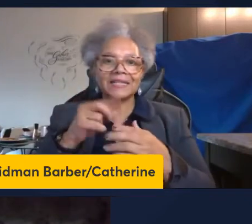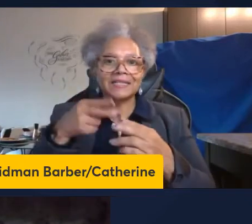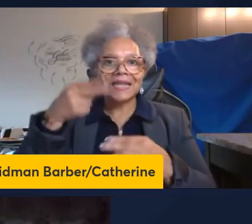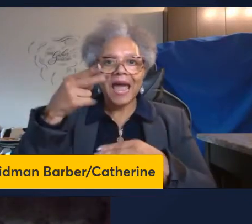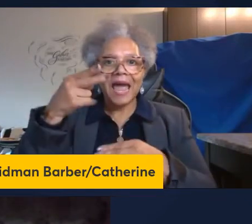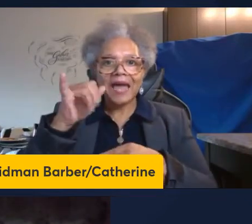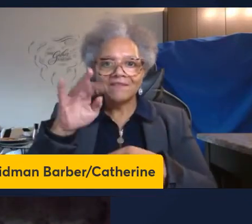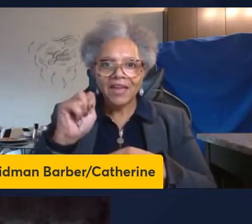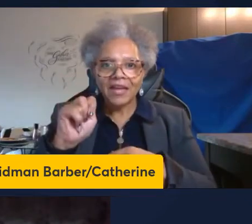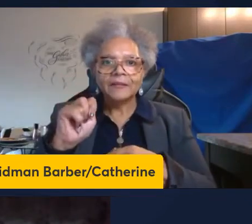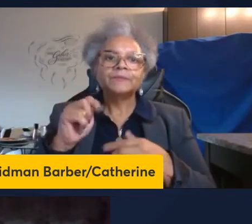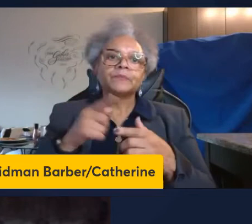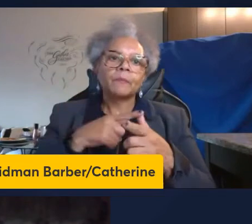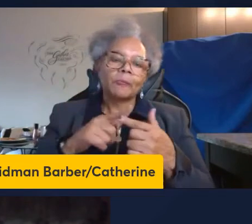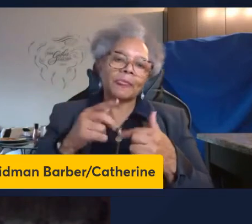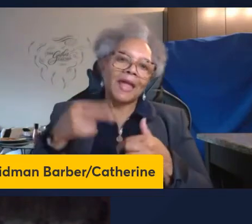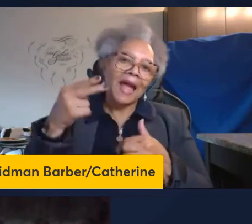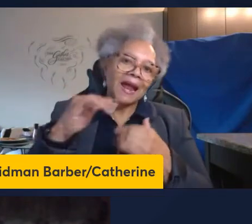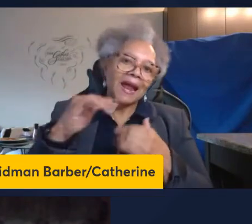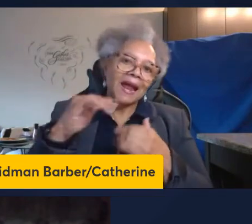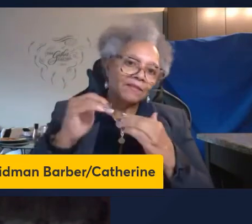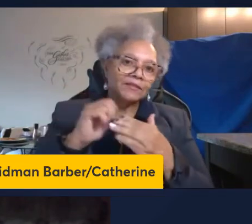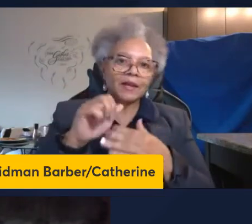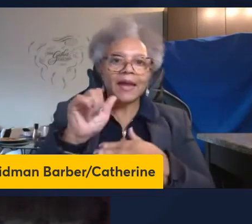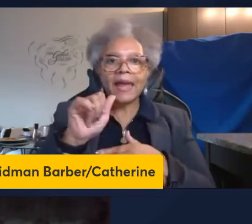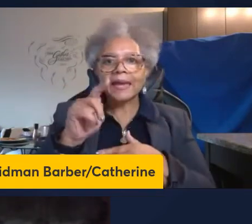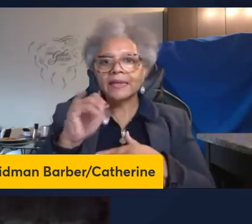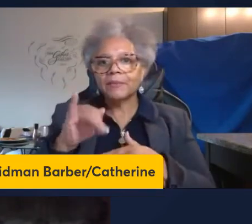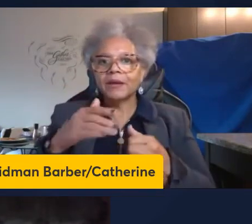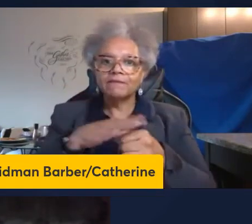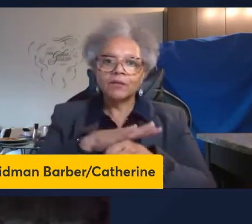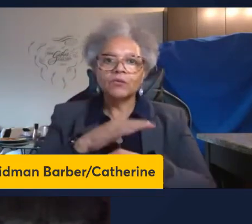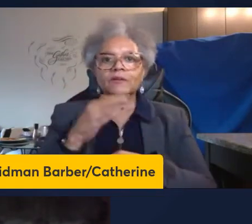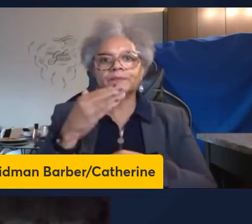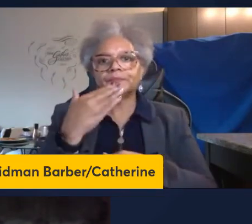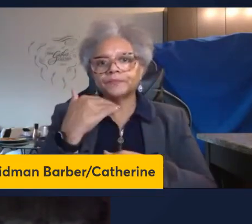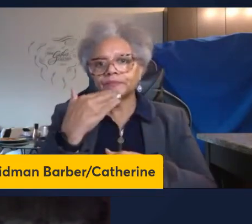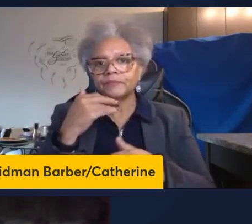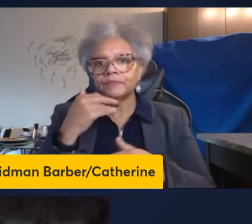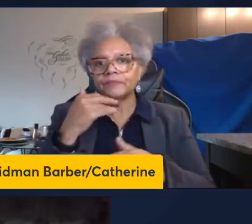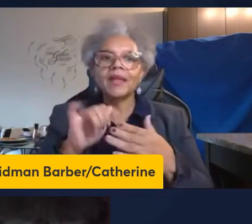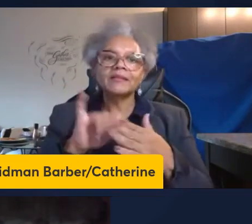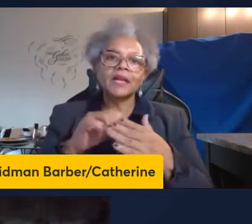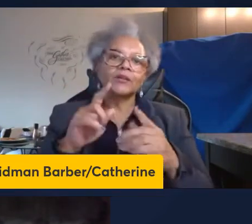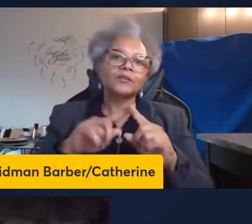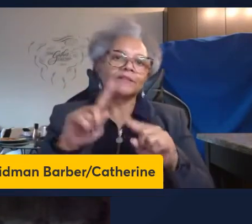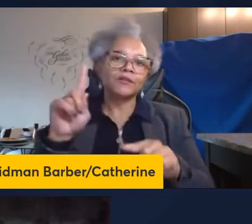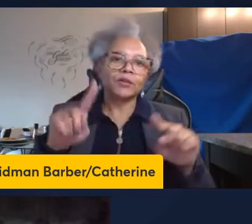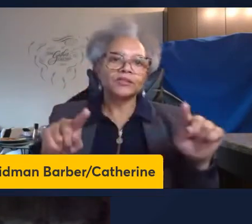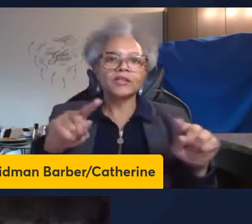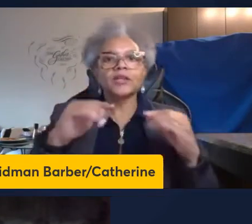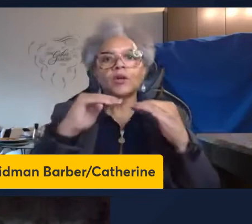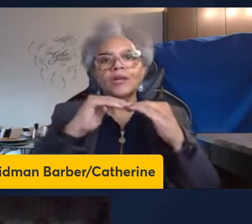pathogenic, right? And then we have high levels of antibodies people with type 2 diabetes. And that's kind of how we would differentiate the two, is by levels,